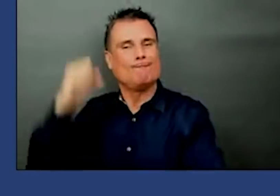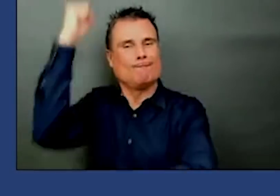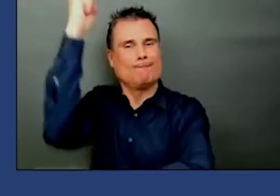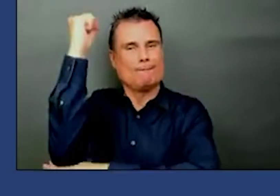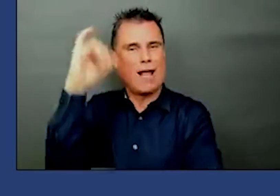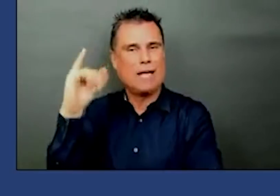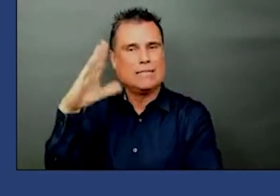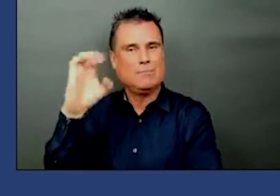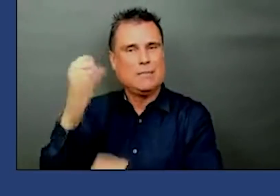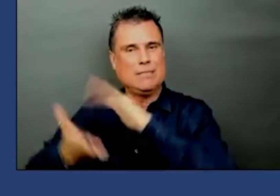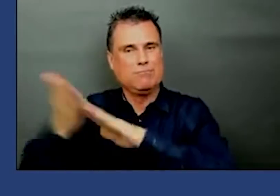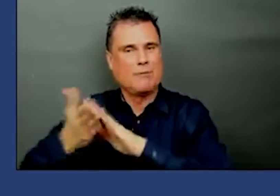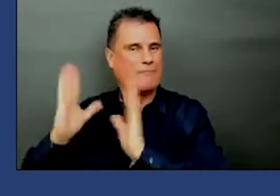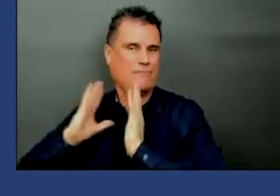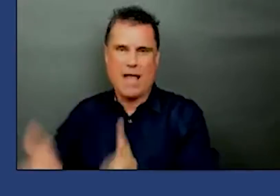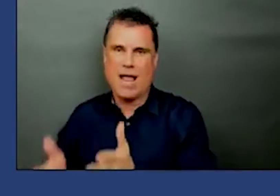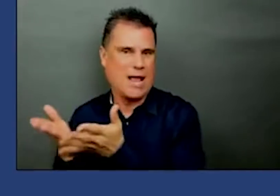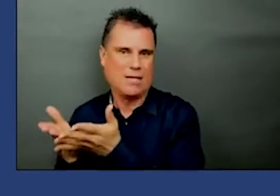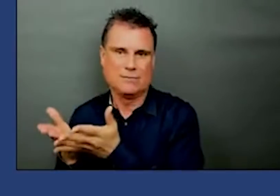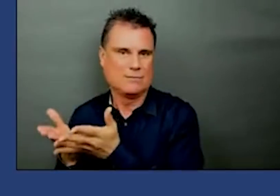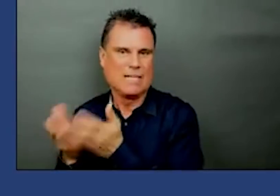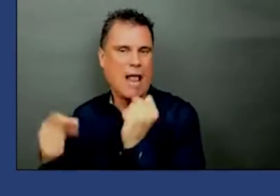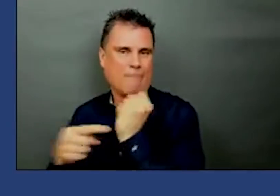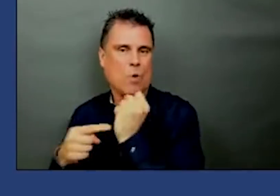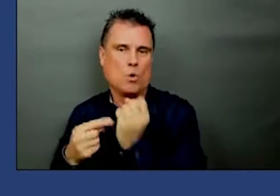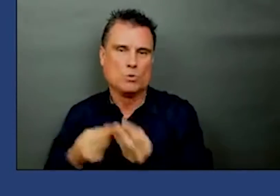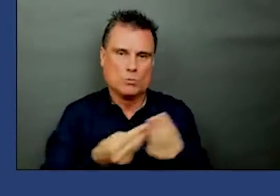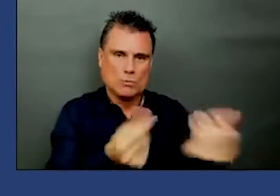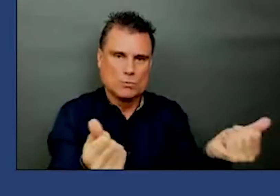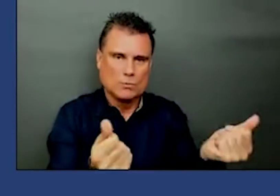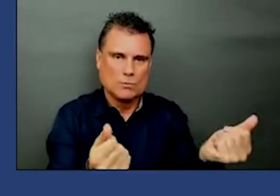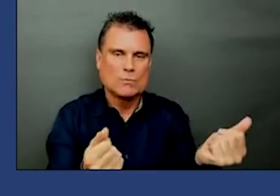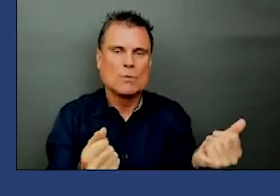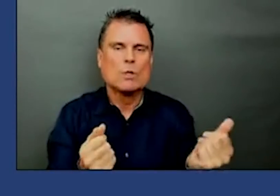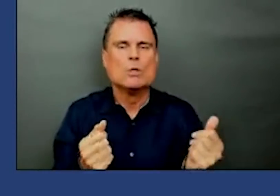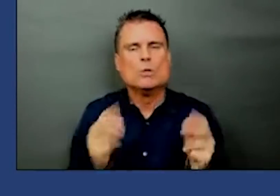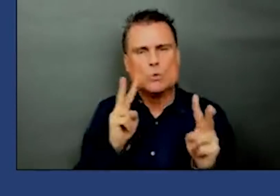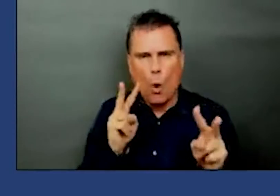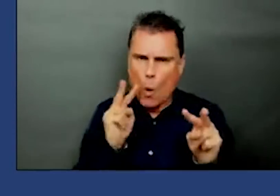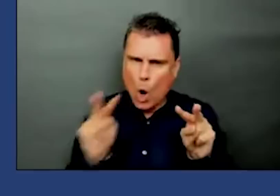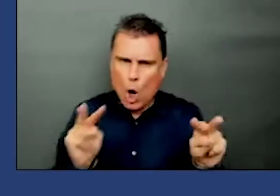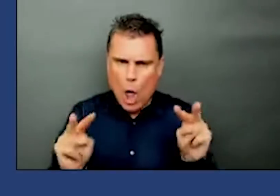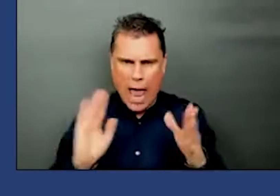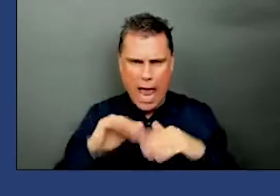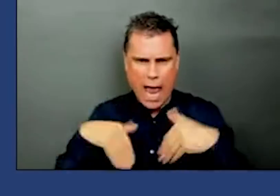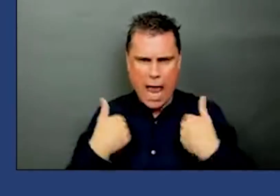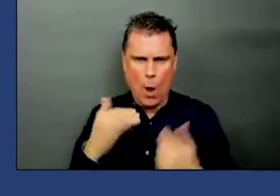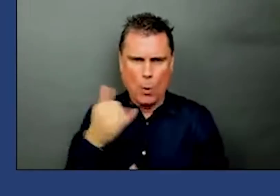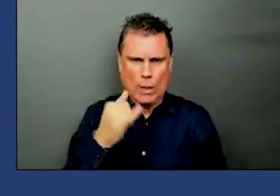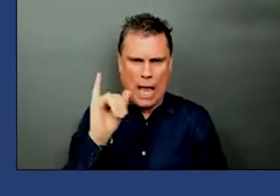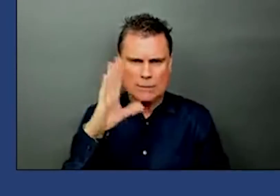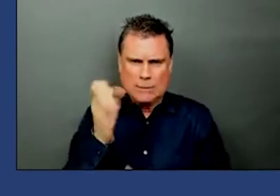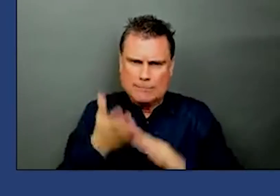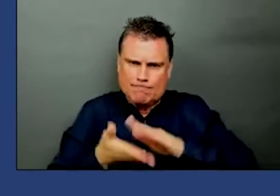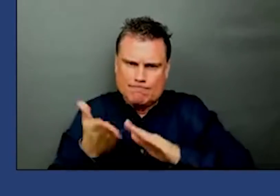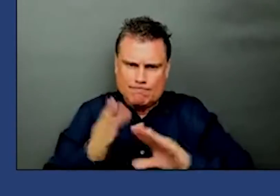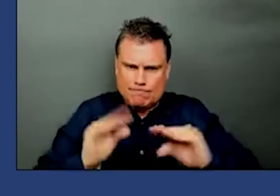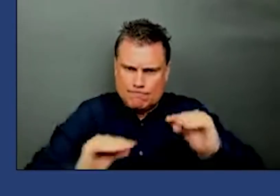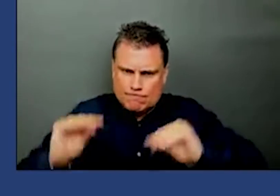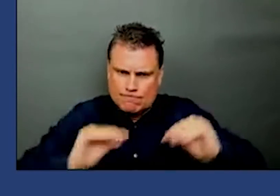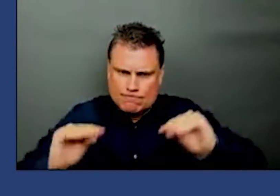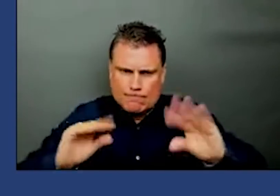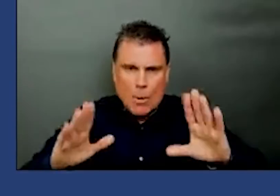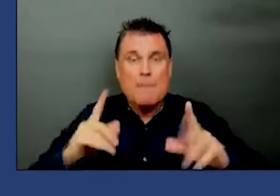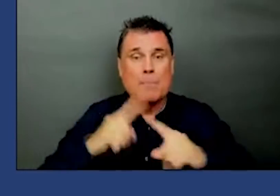capital position of the company is going to improve significantly when we move into enhanced care. We will see that rebuild